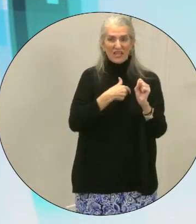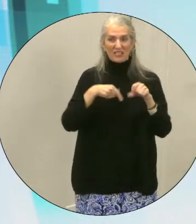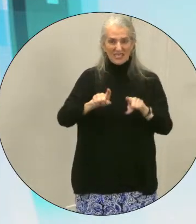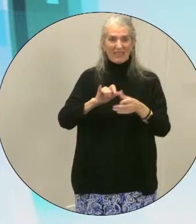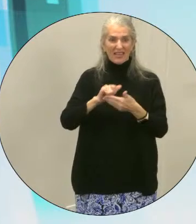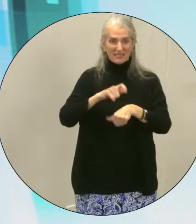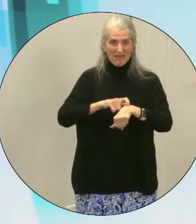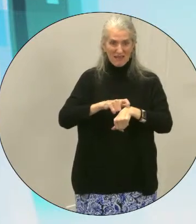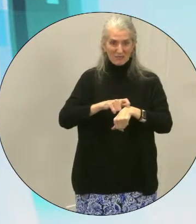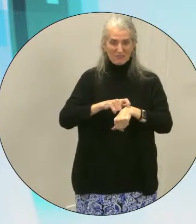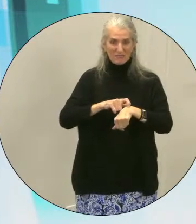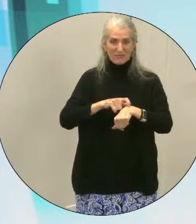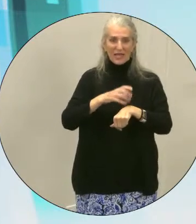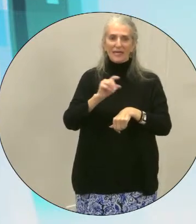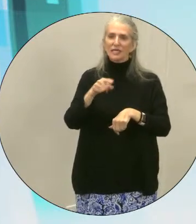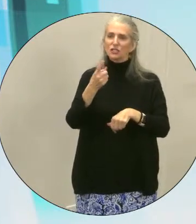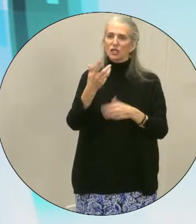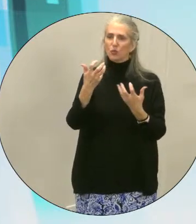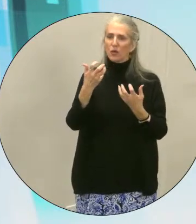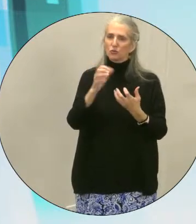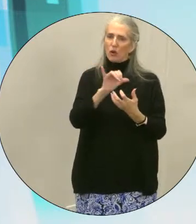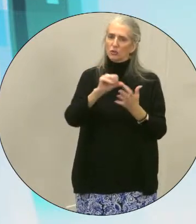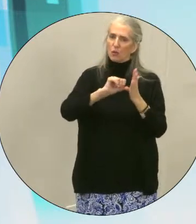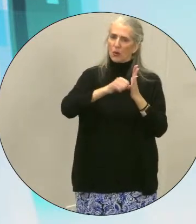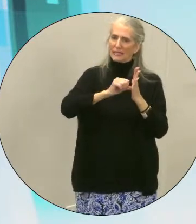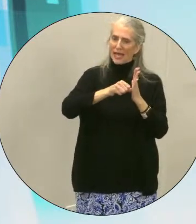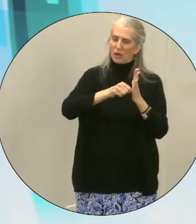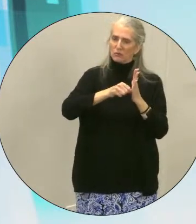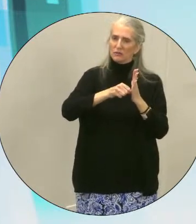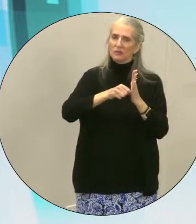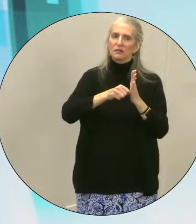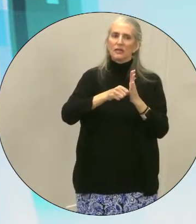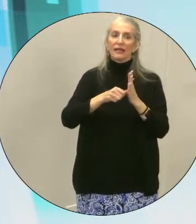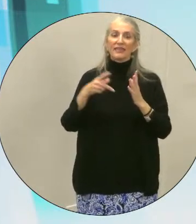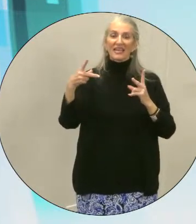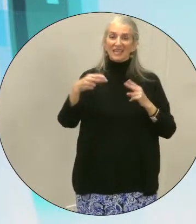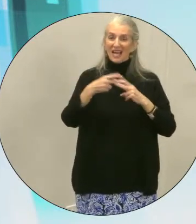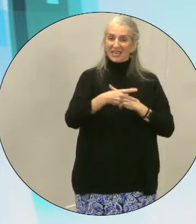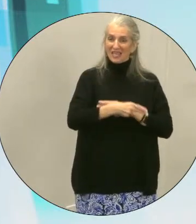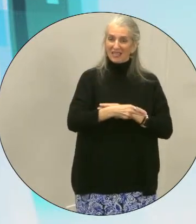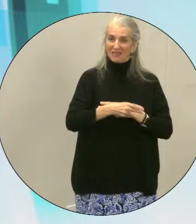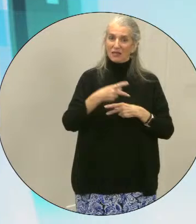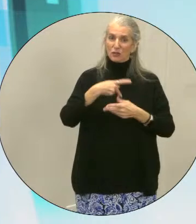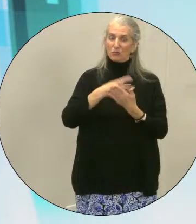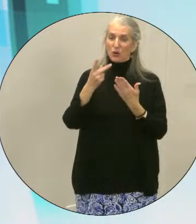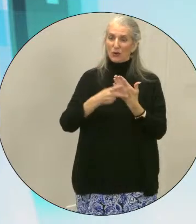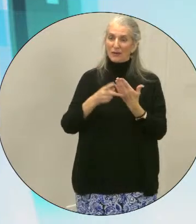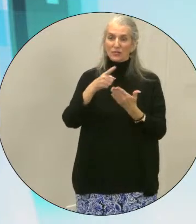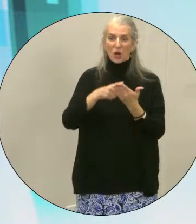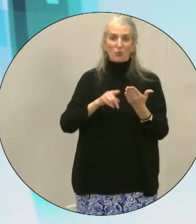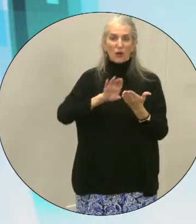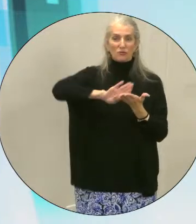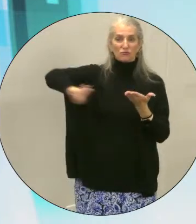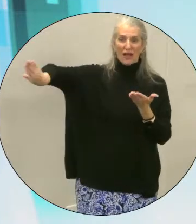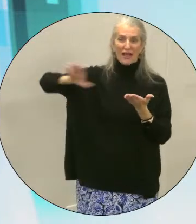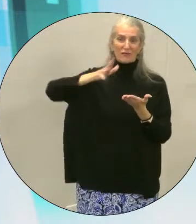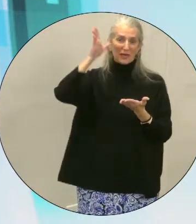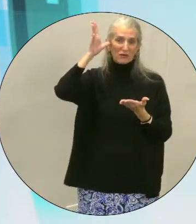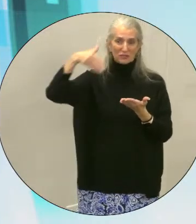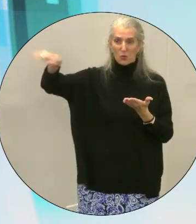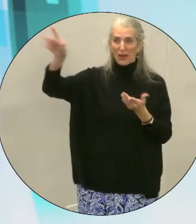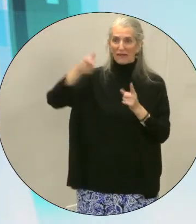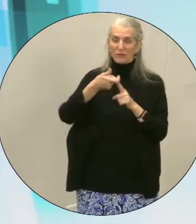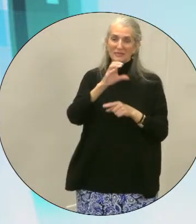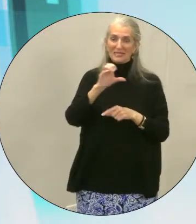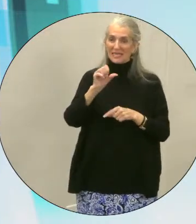And I just want to also point out that cutting these programs are what drive parents away from CCSD. I